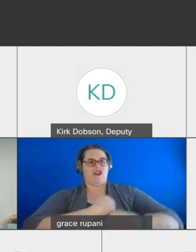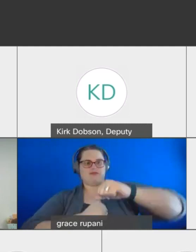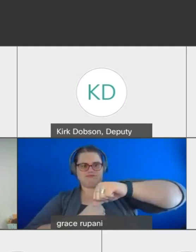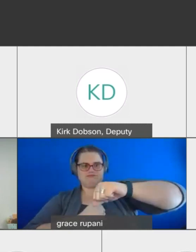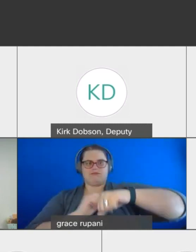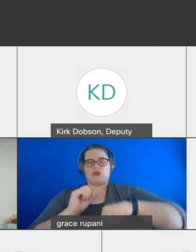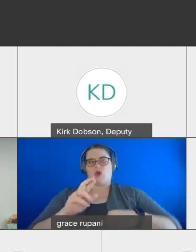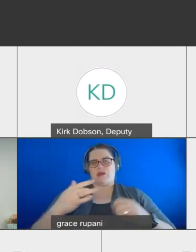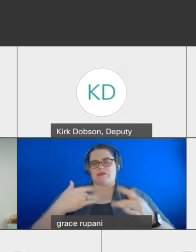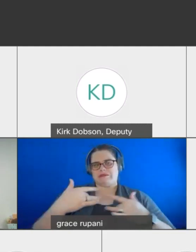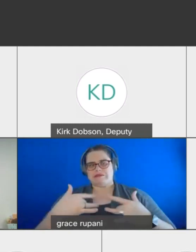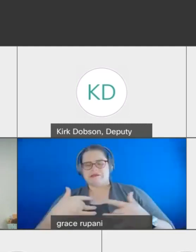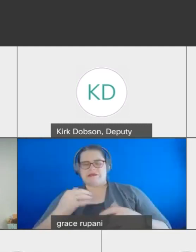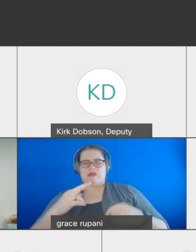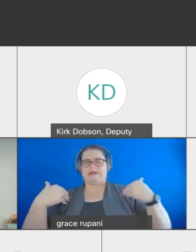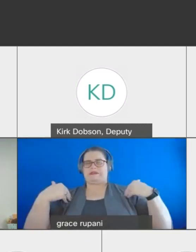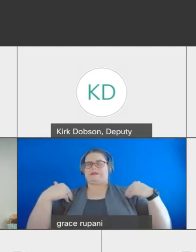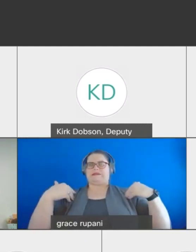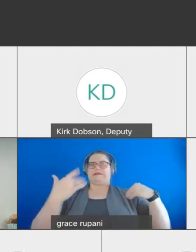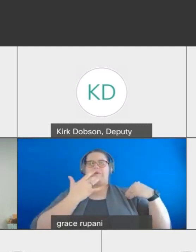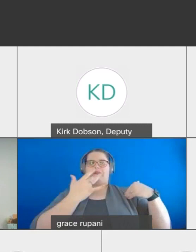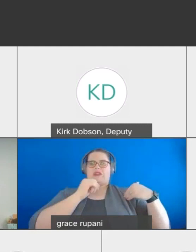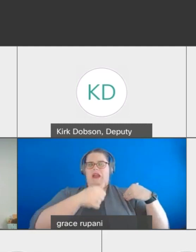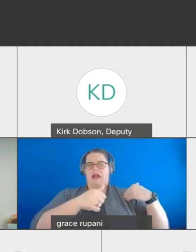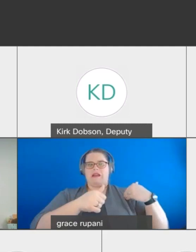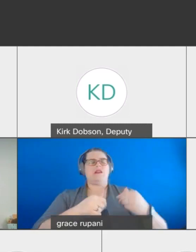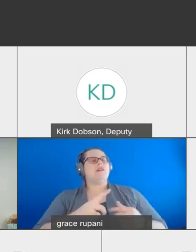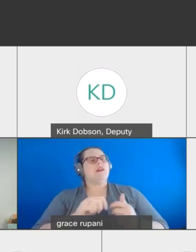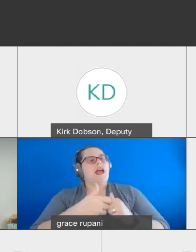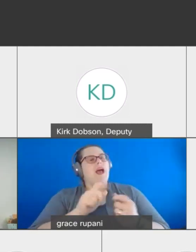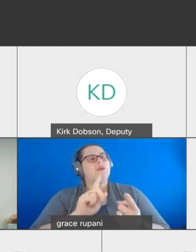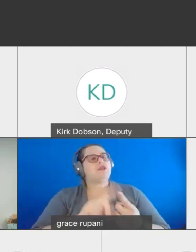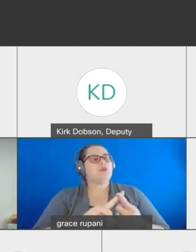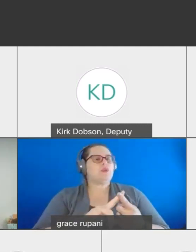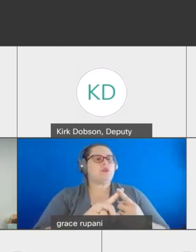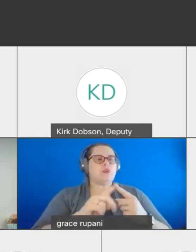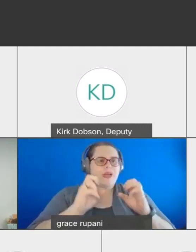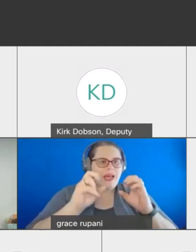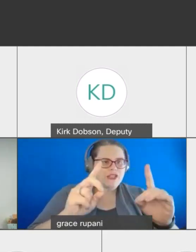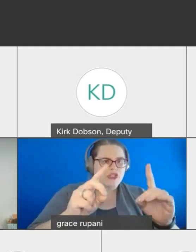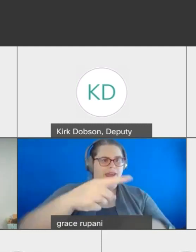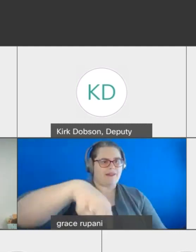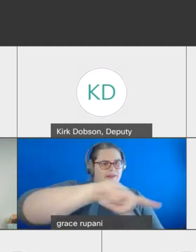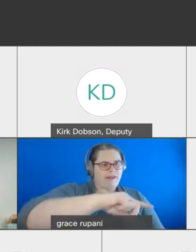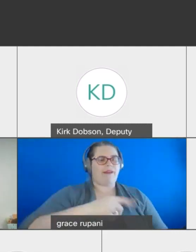some percent of the people that we support who are not yet ready to get a vaccine.